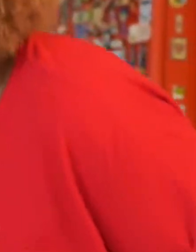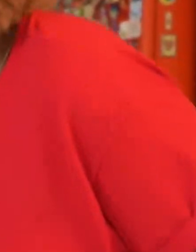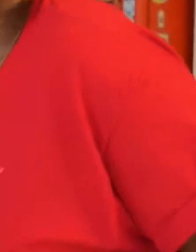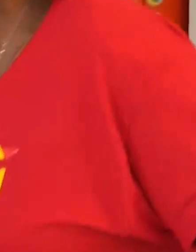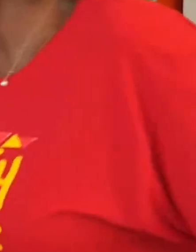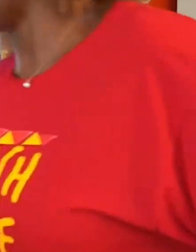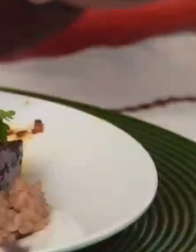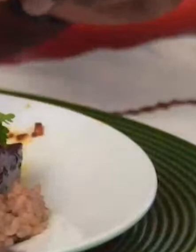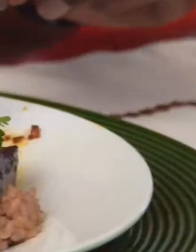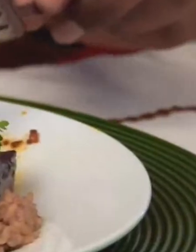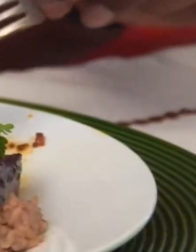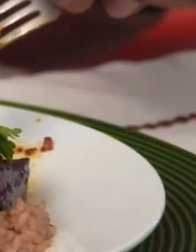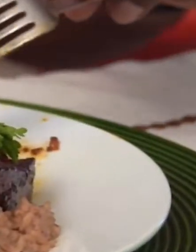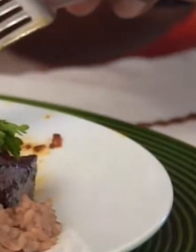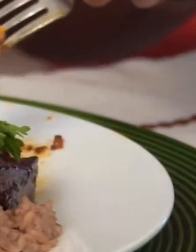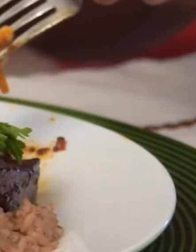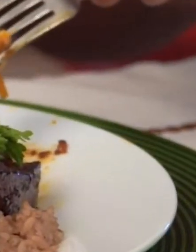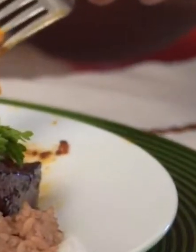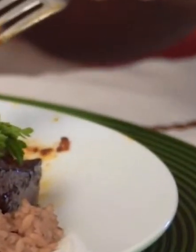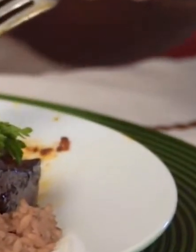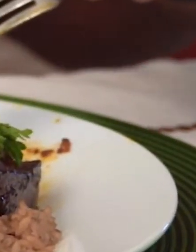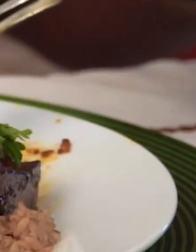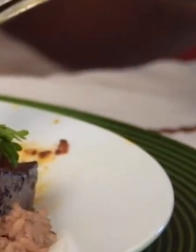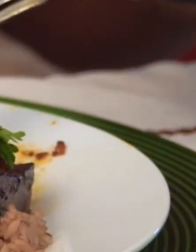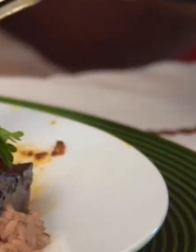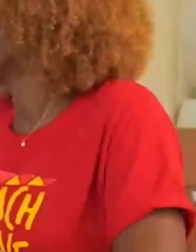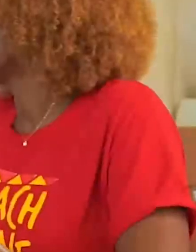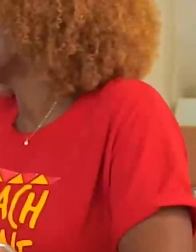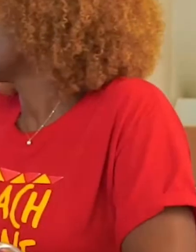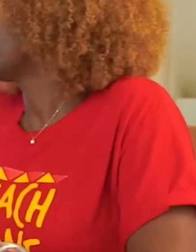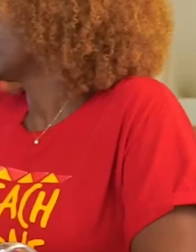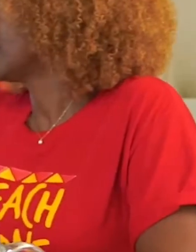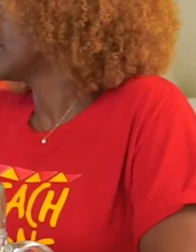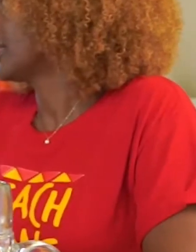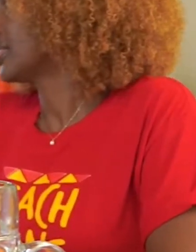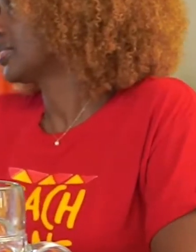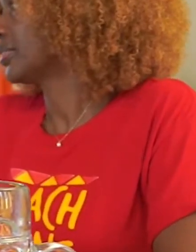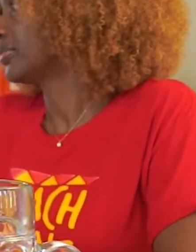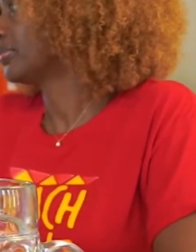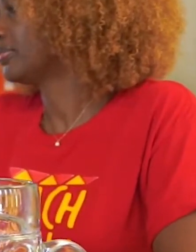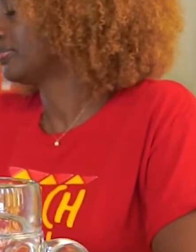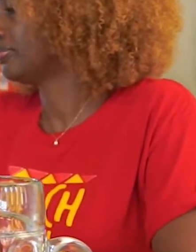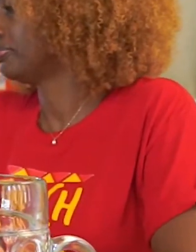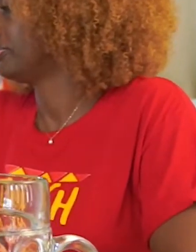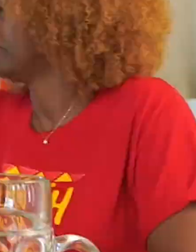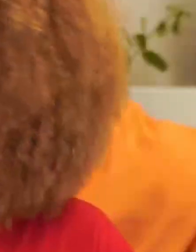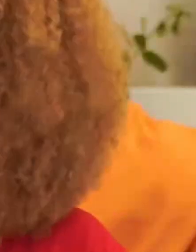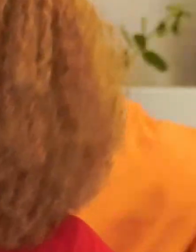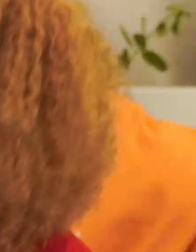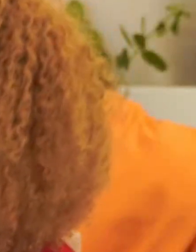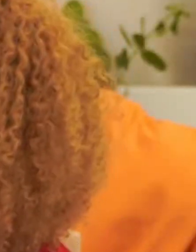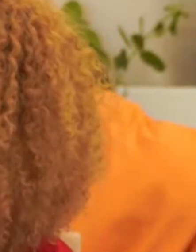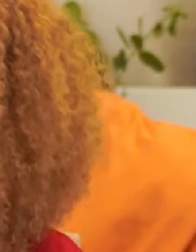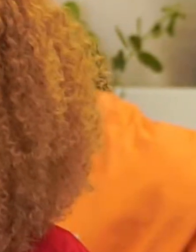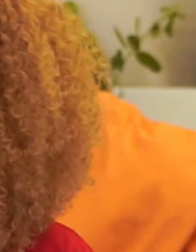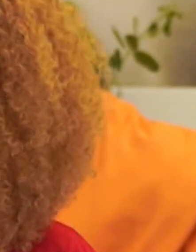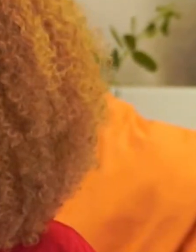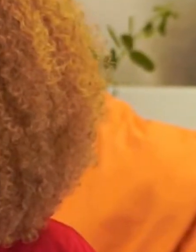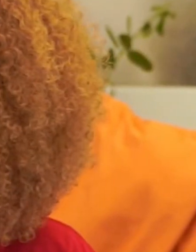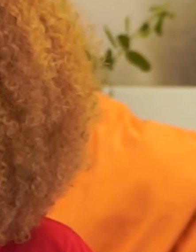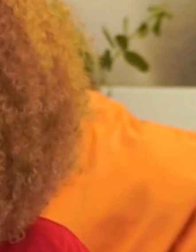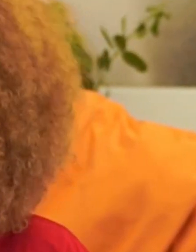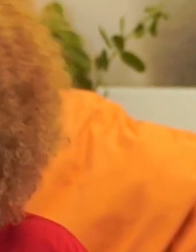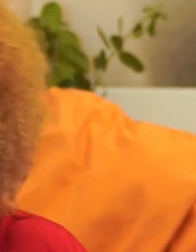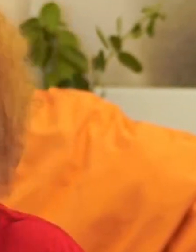Hon, I know you like your rice and pork, but I wish you would eat more vegetables. Sweetheart, why do you worry so much about what I eat? I worry because you have high